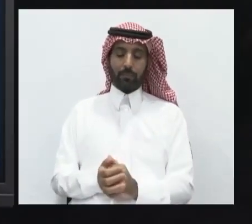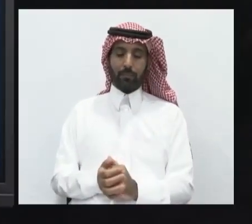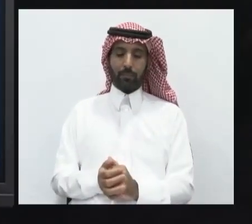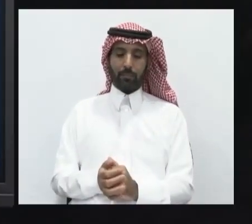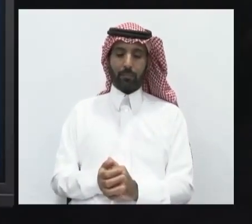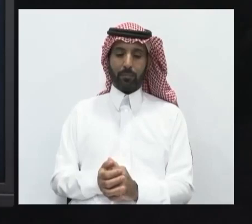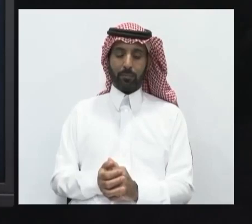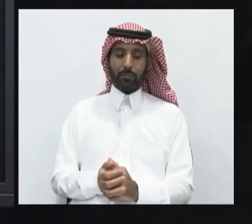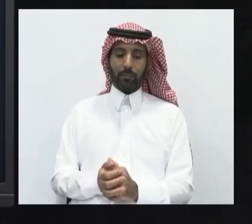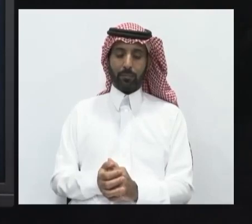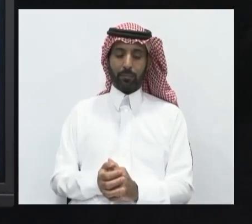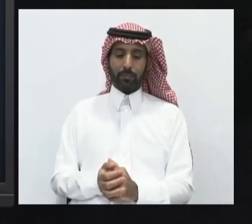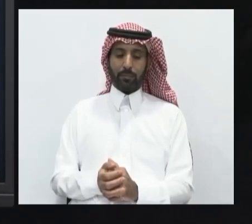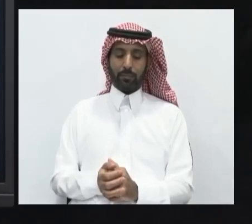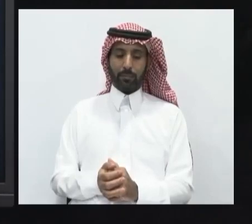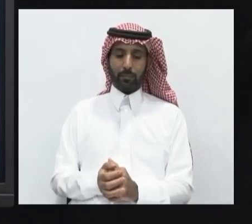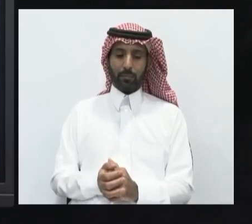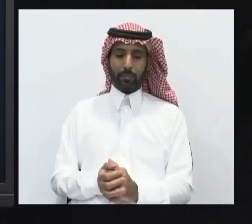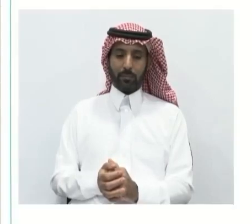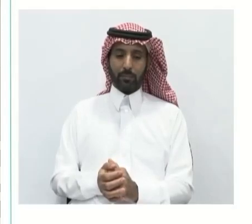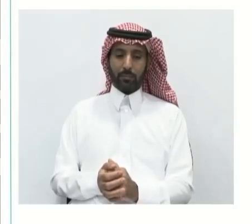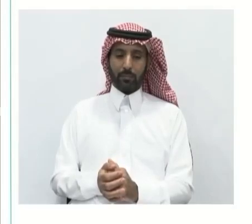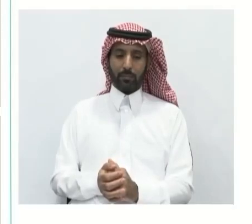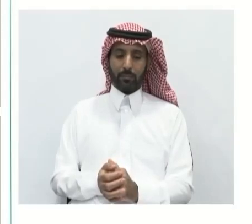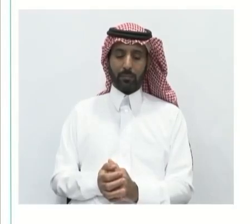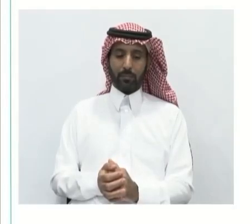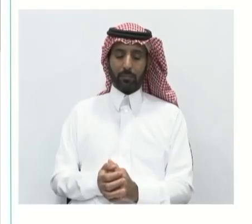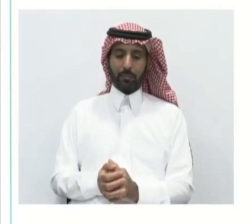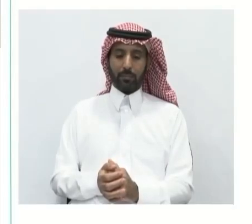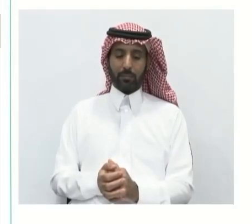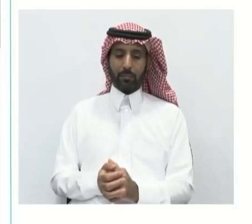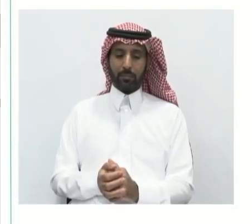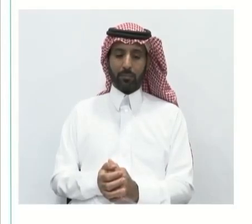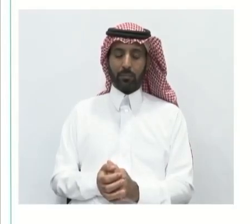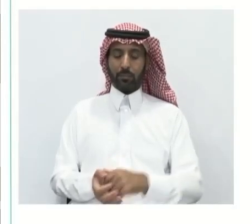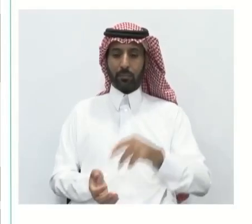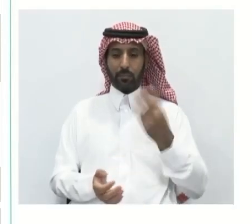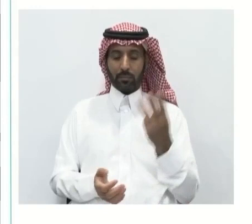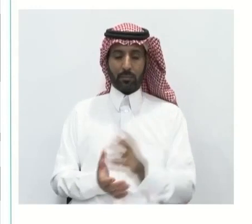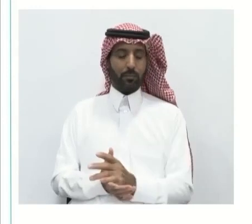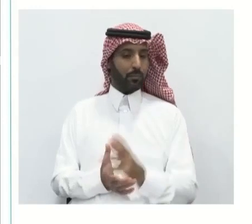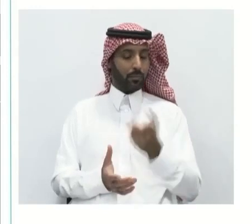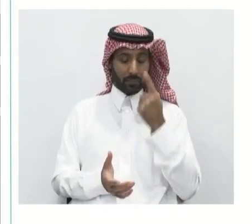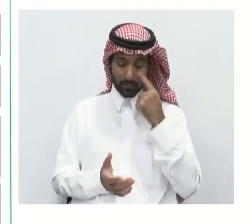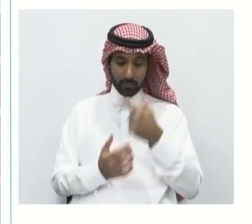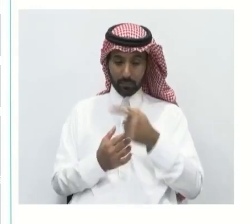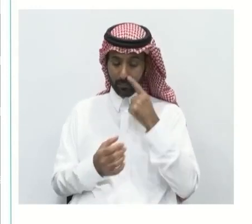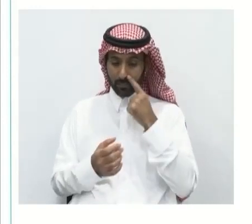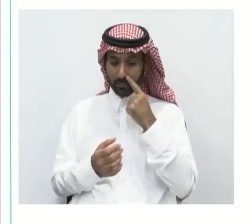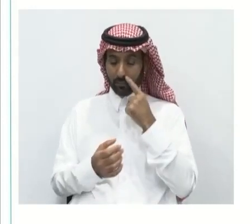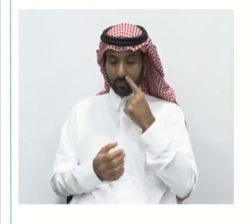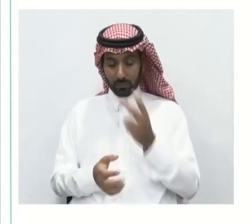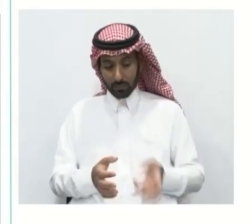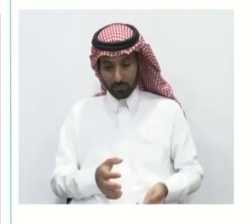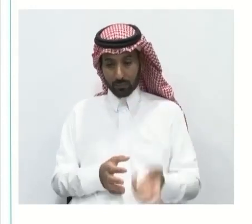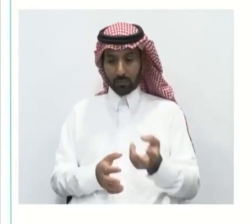Mr. Combs based his whole suspicion on. Number three, the Center Street bowling alley is